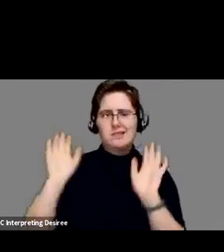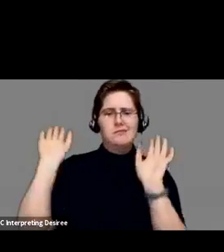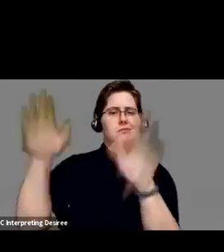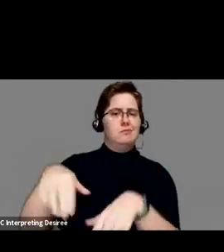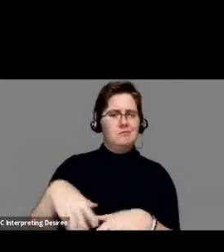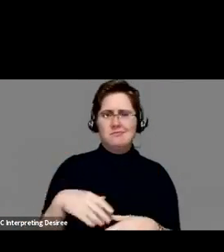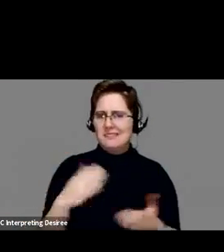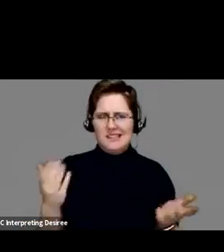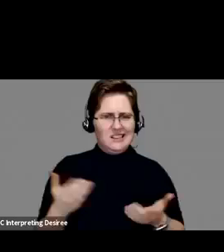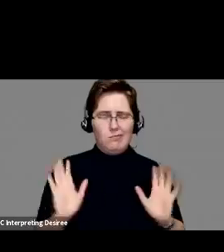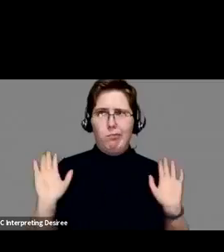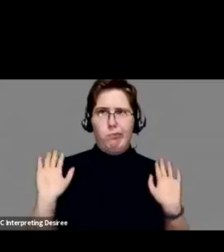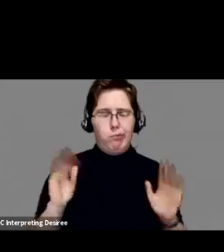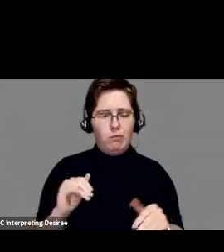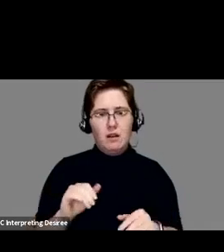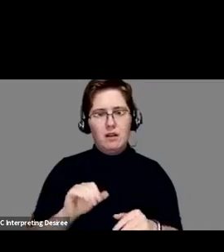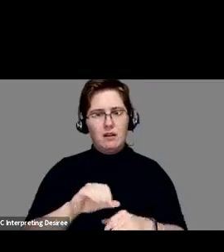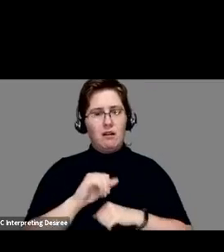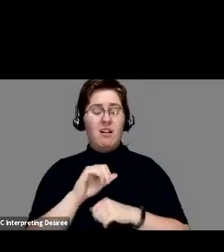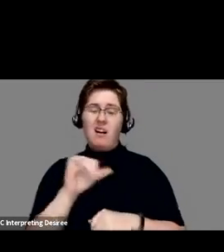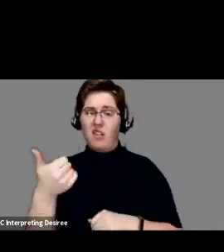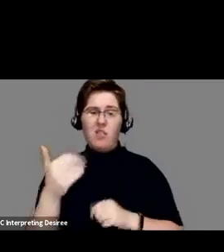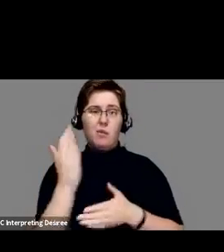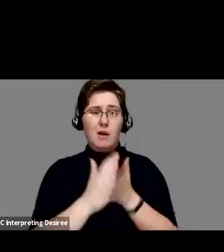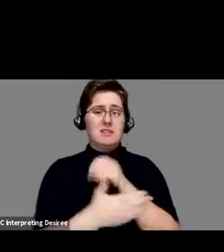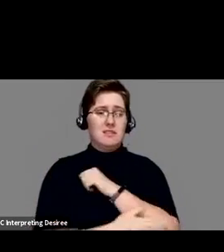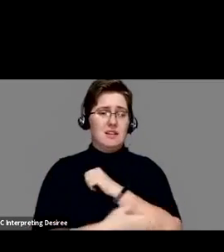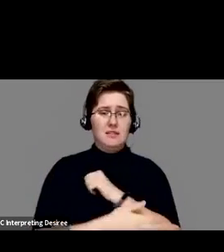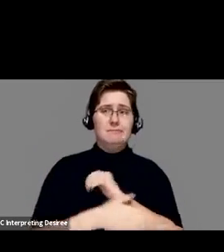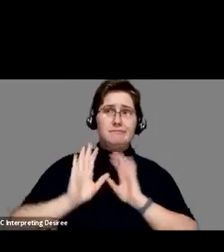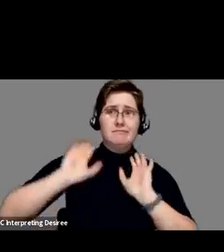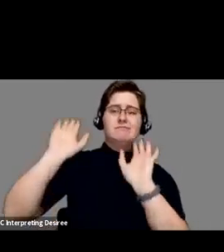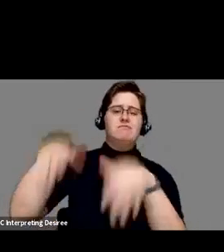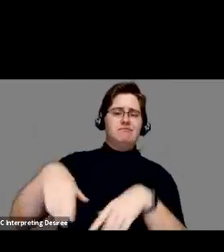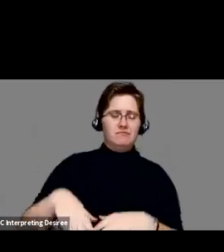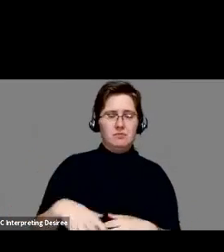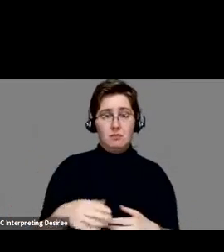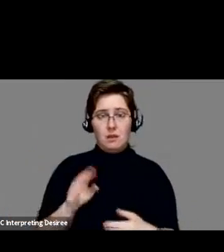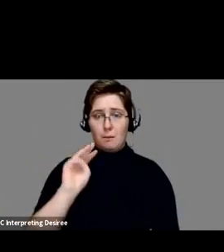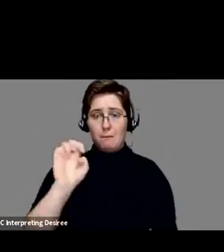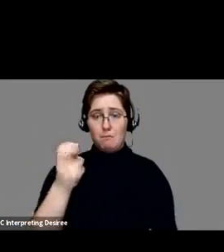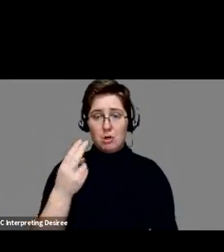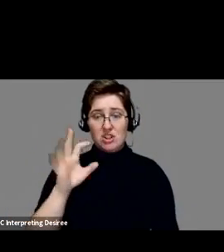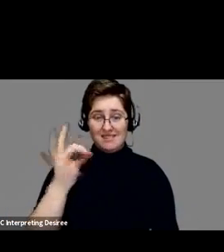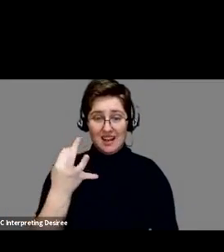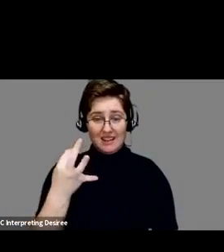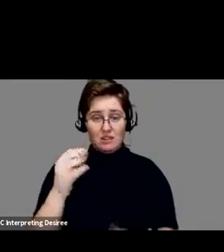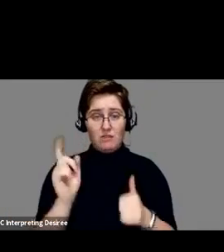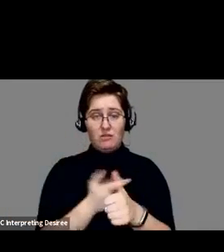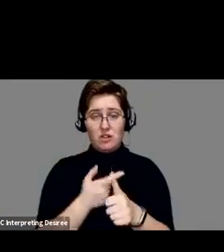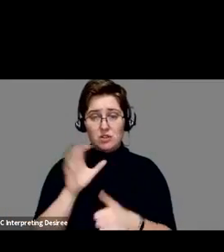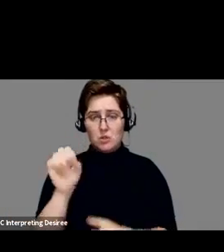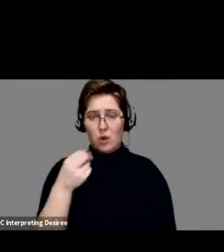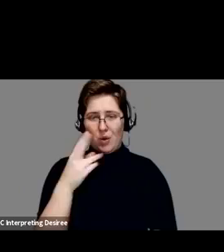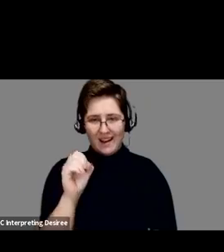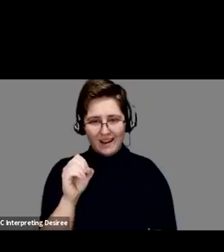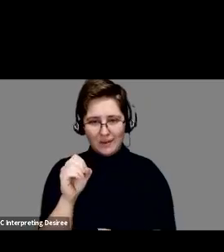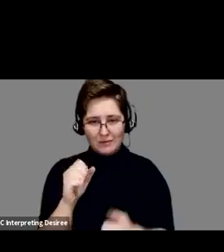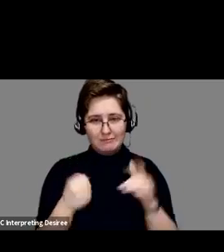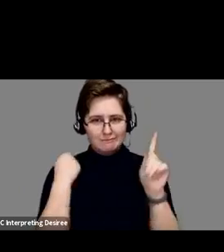It was in other parts of the country. And then on March 9th, we had our first Ohio case. And then on March 14th, we had